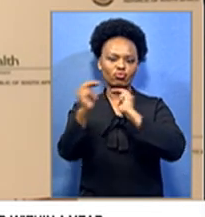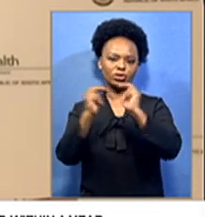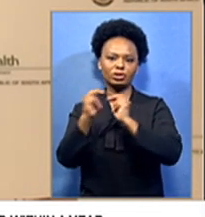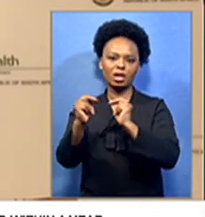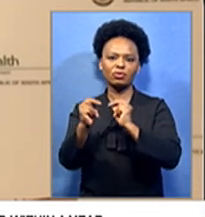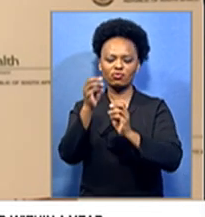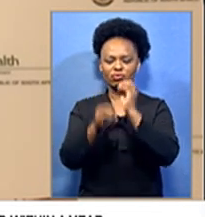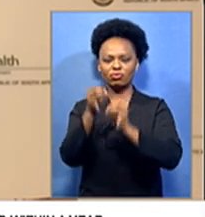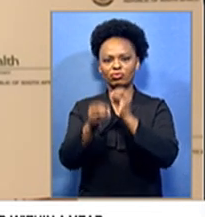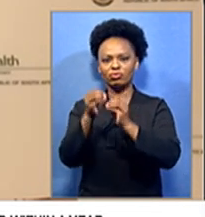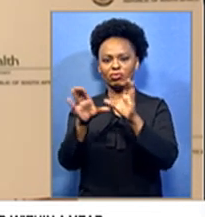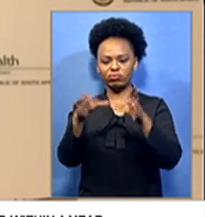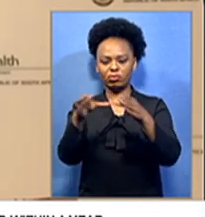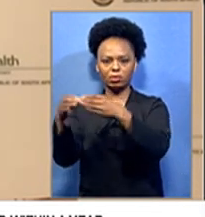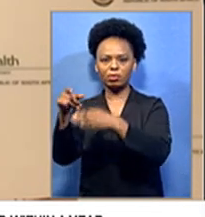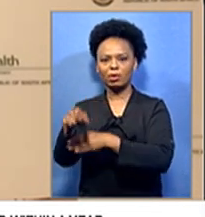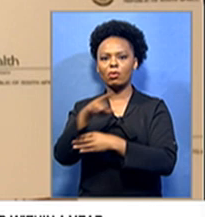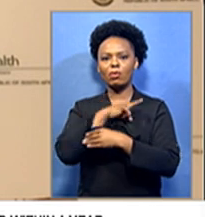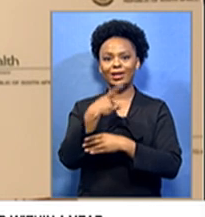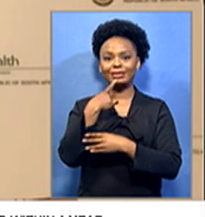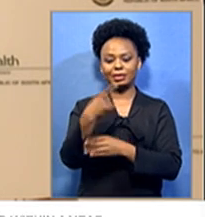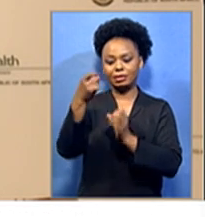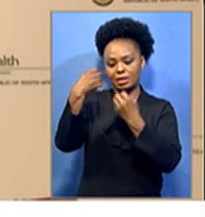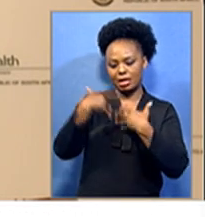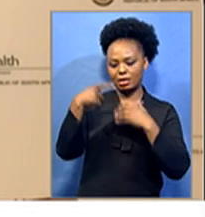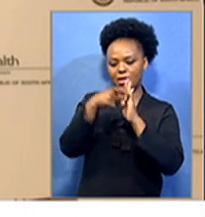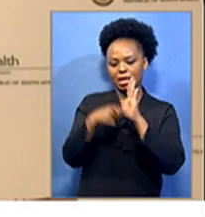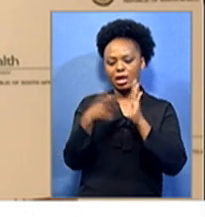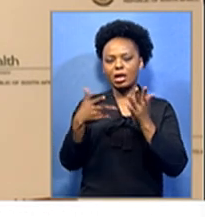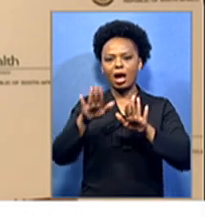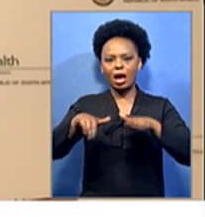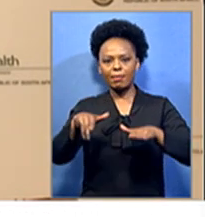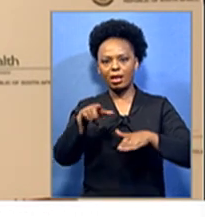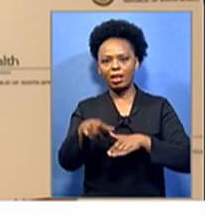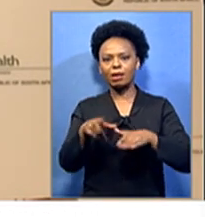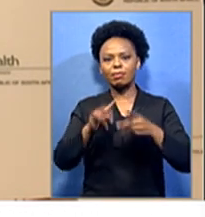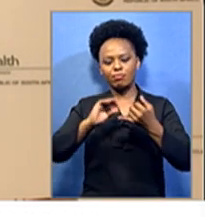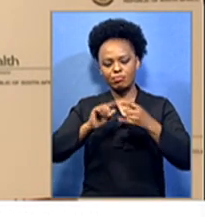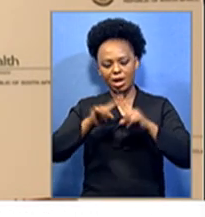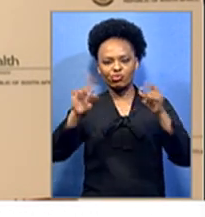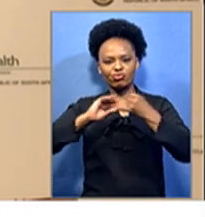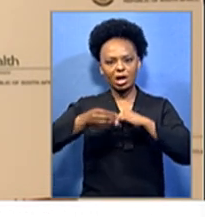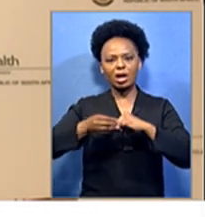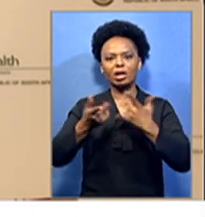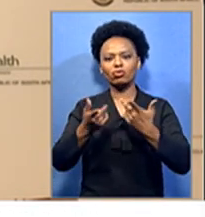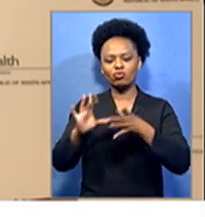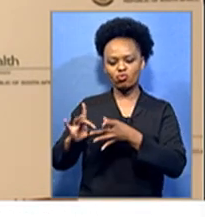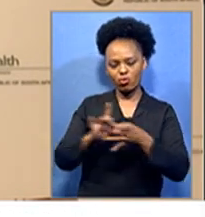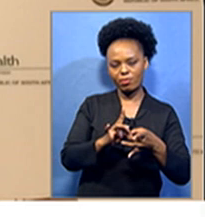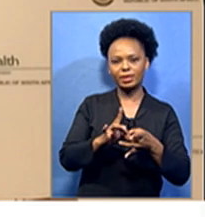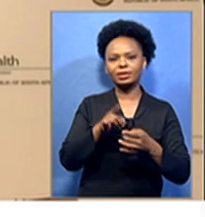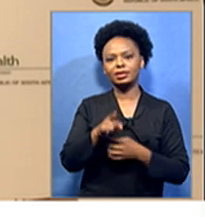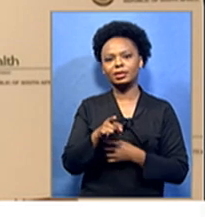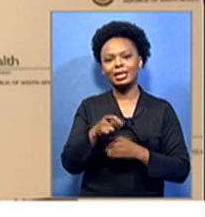say by that time they would have been able to deliver, and they are trying to deliver for earlier. They don't tend to commit to earlier dates, and that's